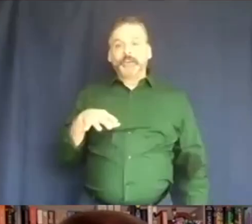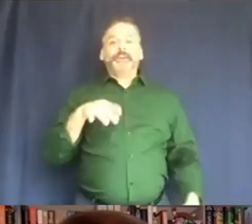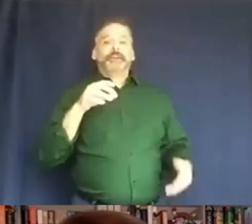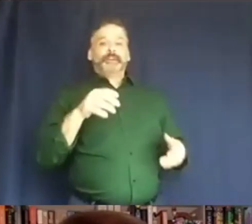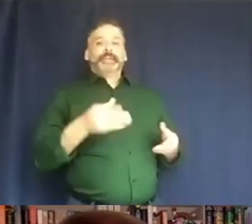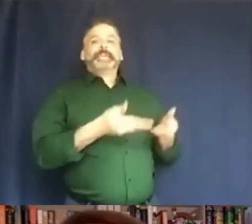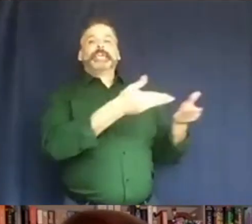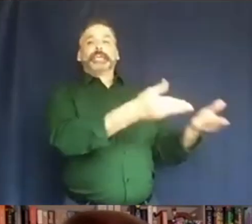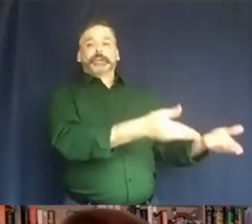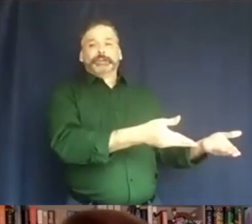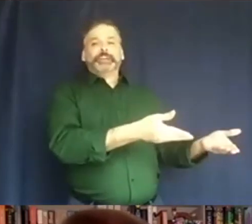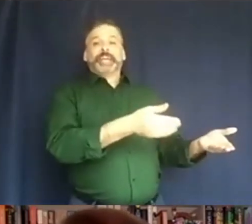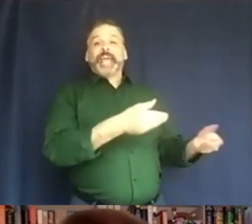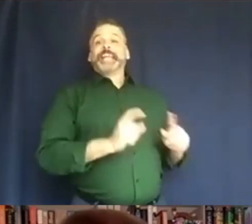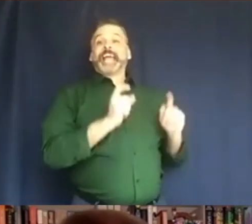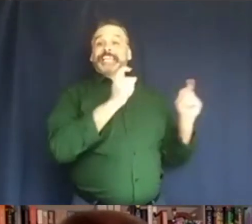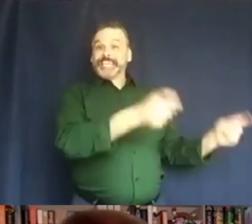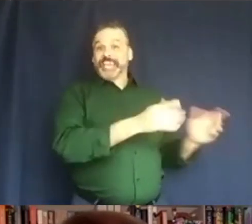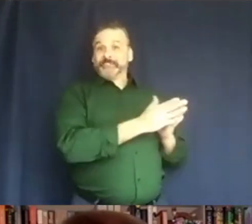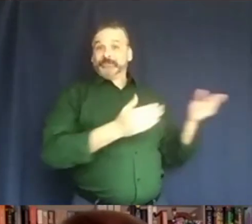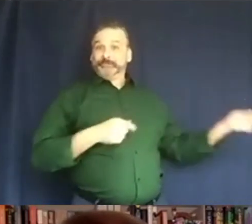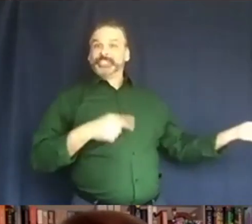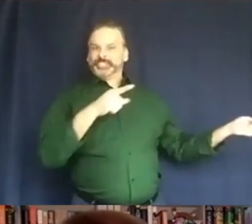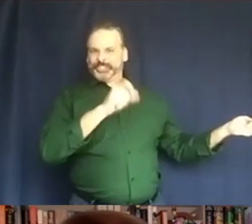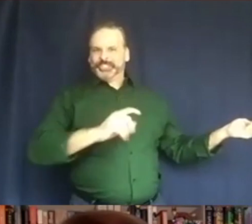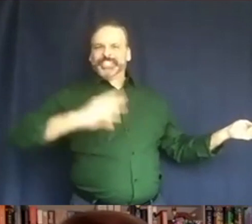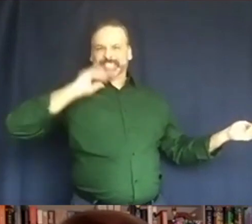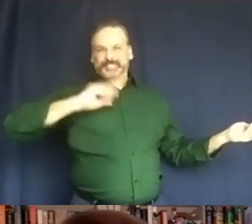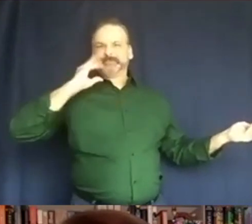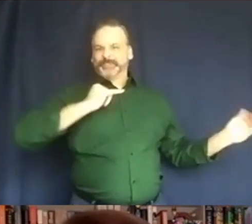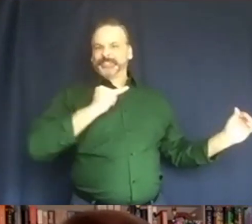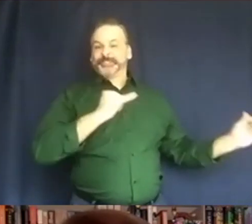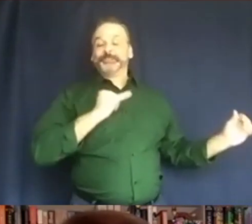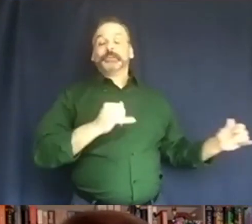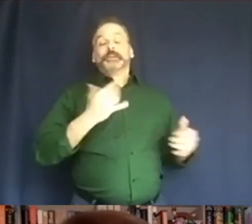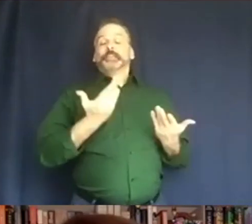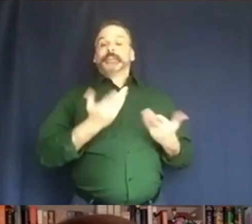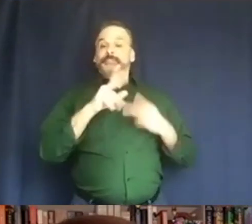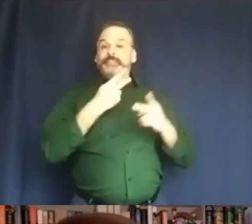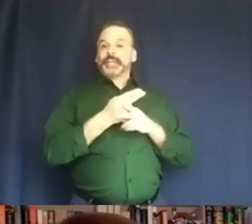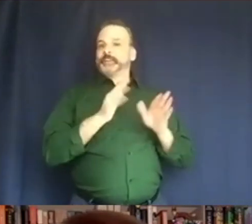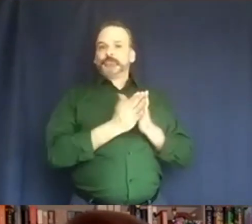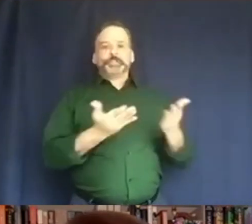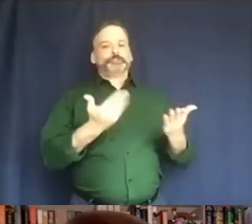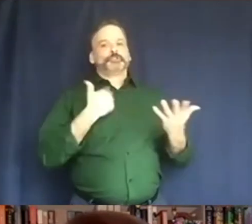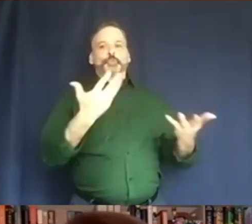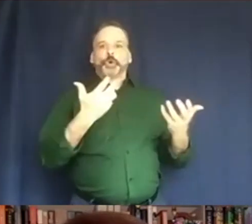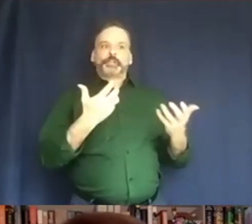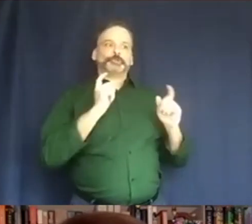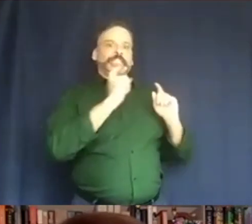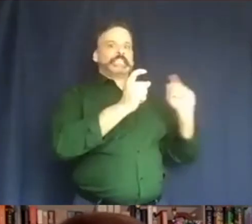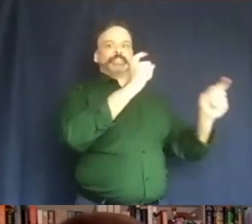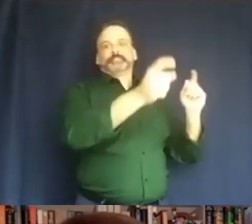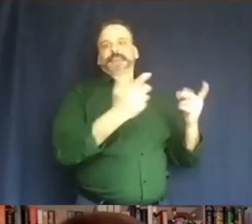here, just, you know, and I gave it away so that she could experience that too. And that's the kind of book it is. You just want to give it as a gift to